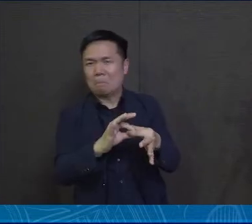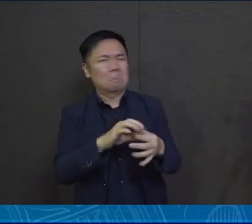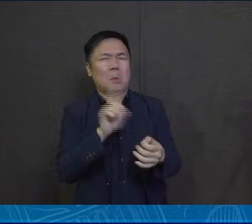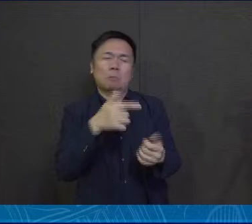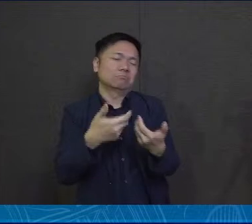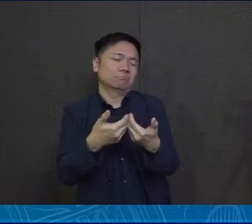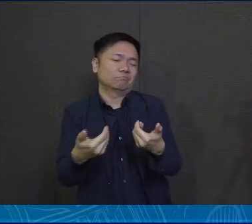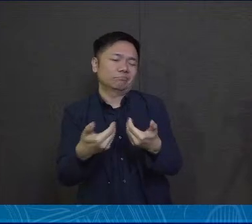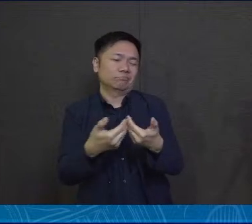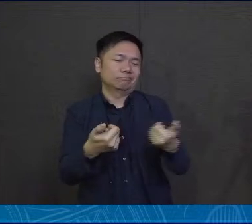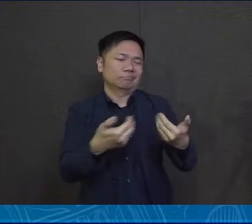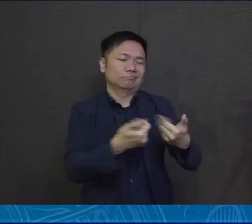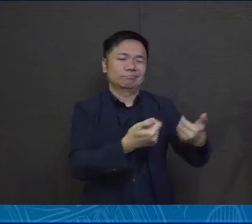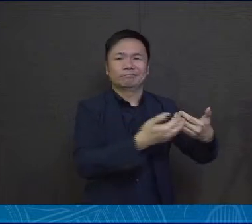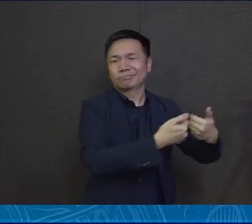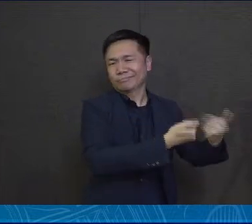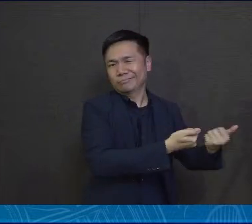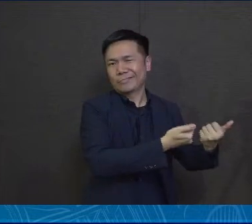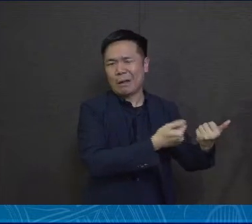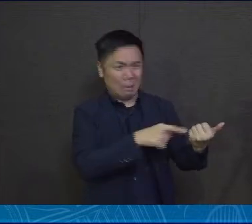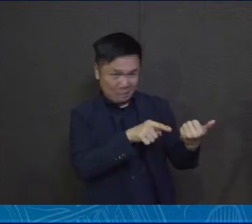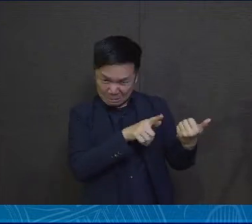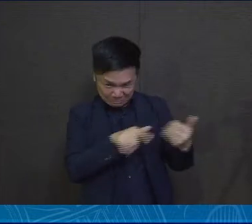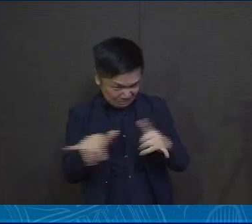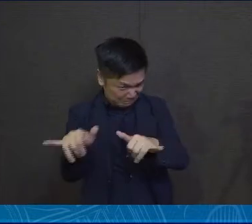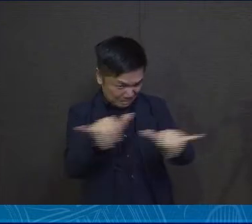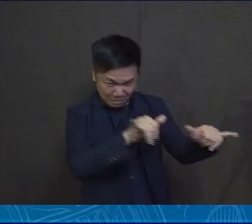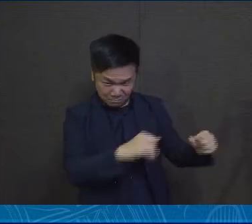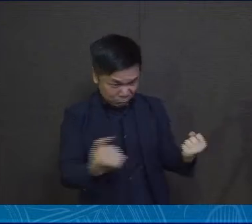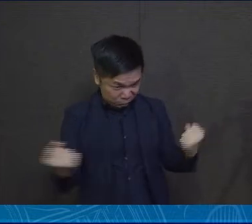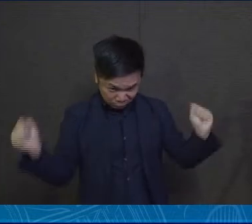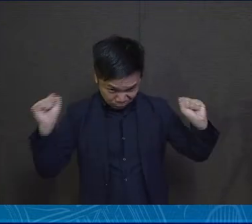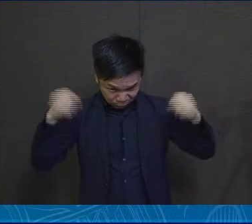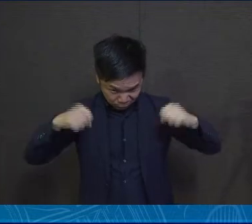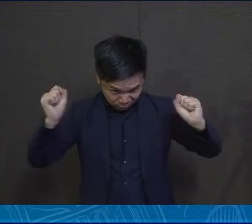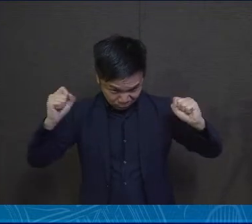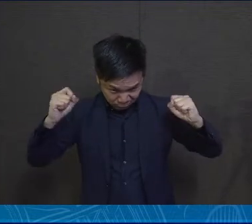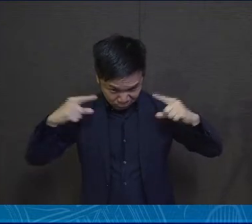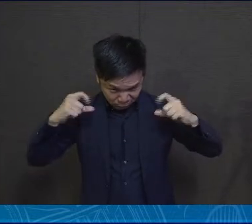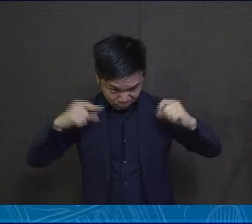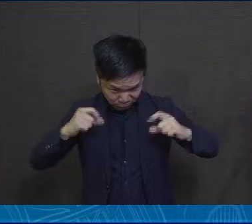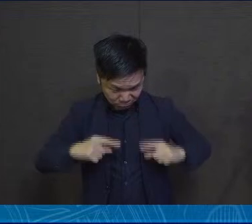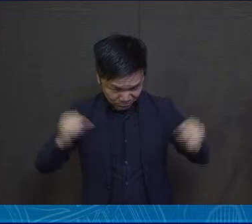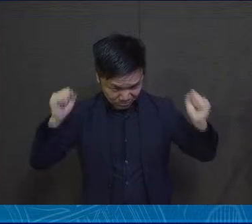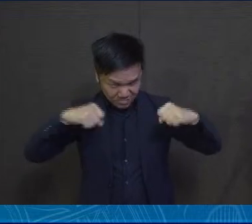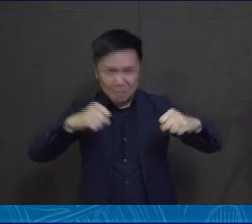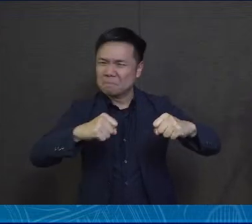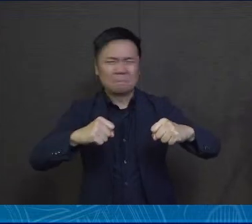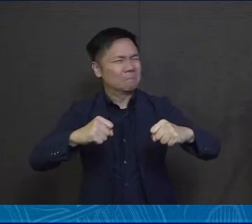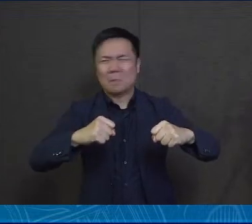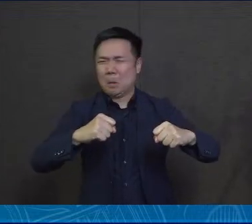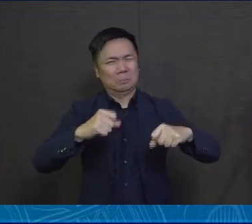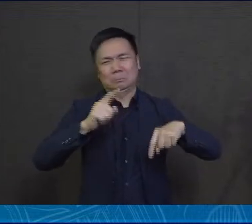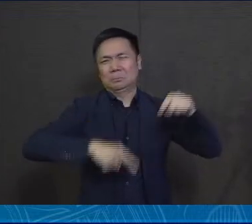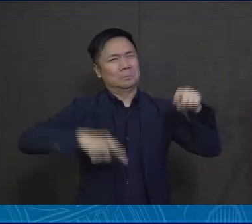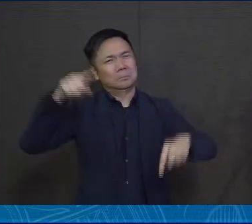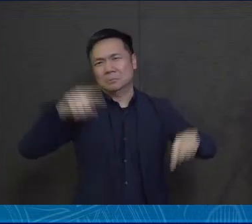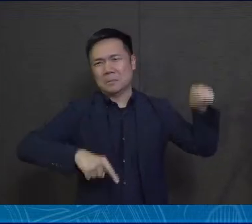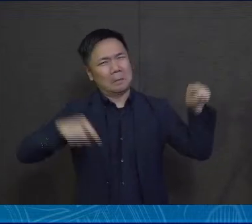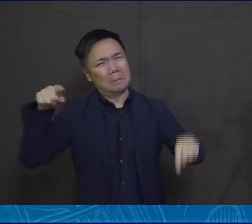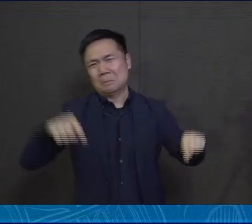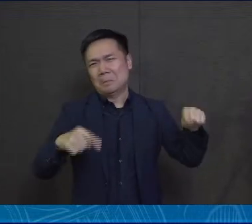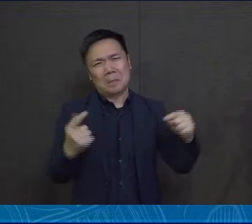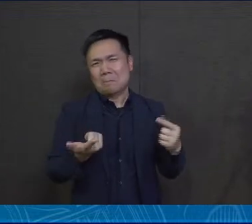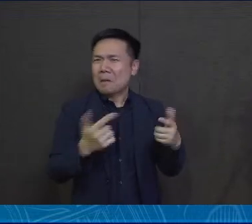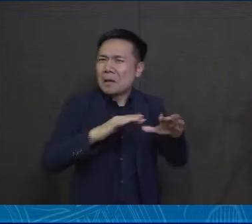own specialty, and we don't always speak the same language or share data in a way that is transferable from office to office or